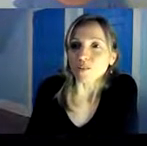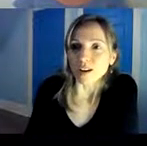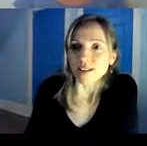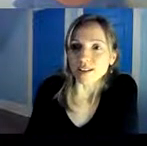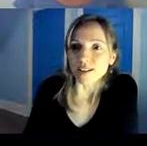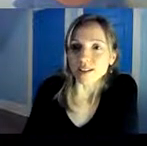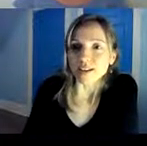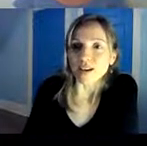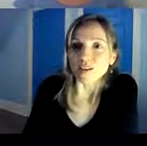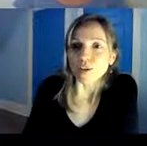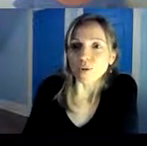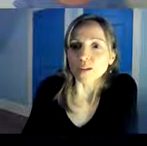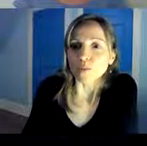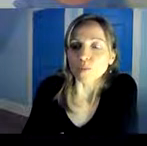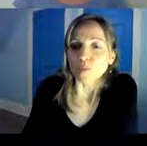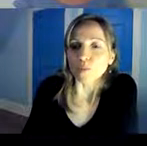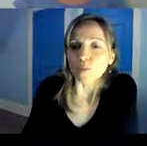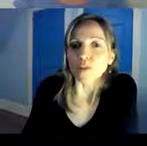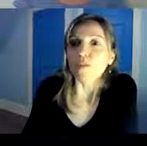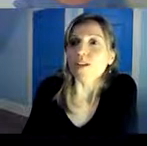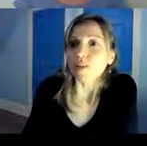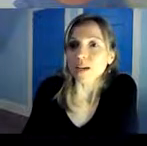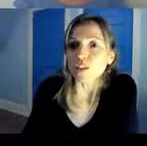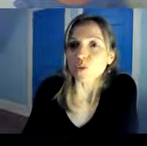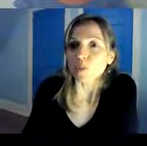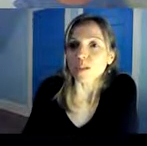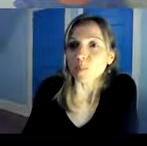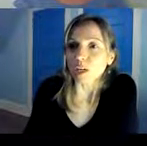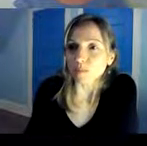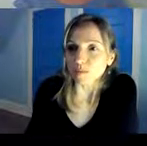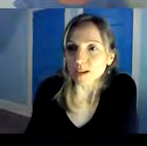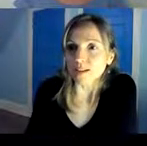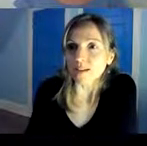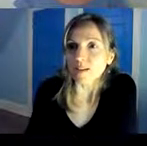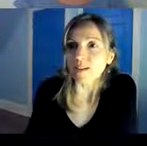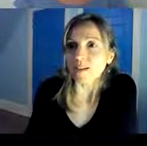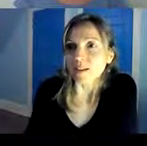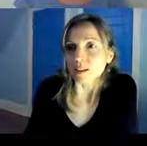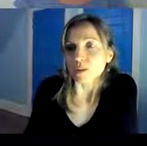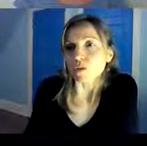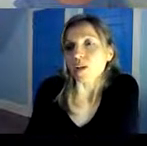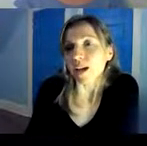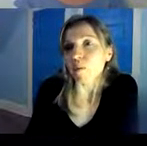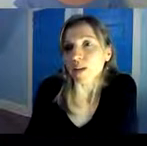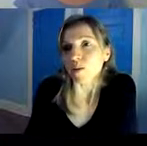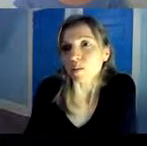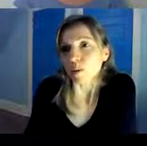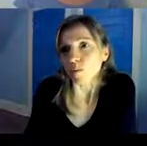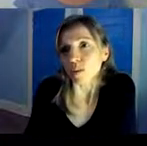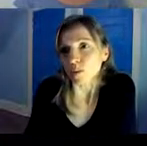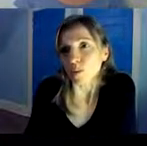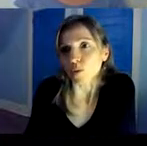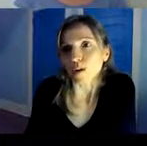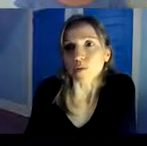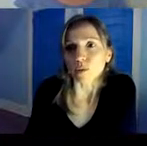the bigger vines. And so that you've got space between the bottom of the vines that you can pull out,